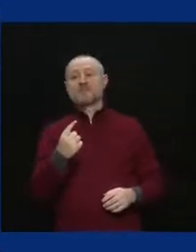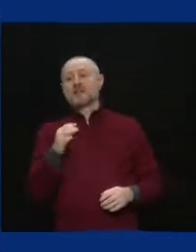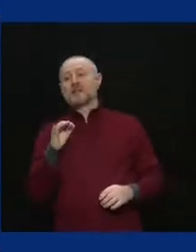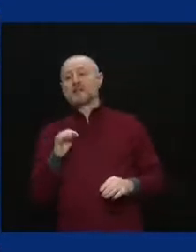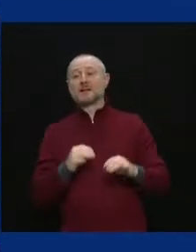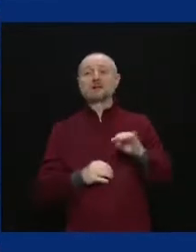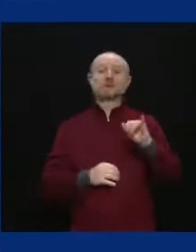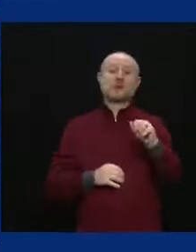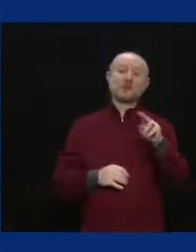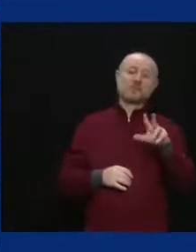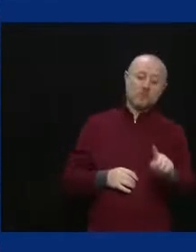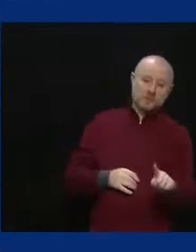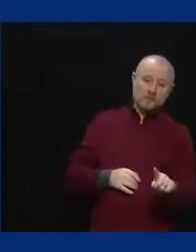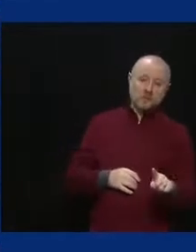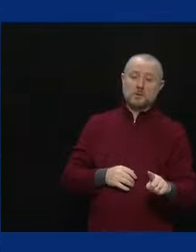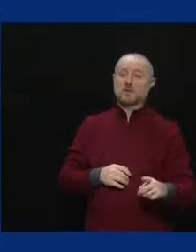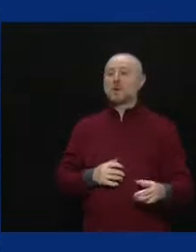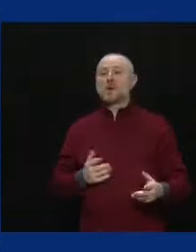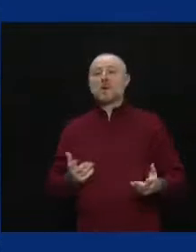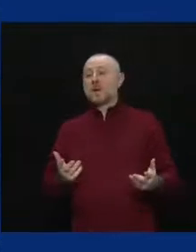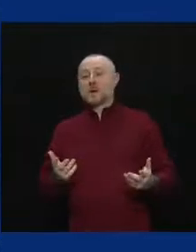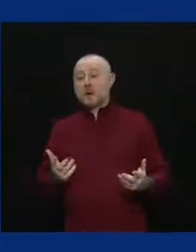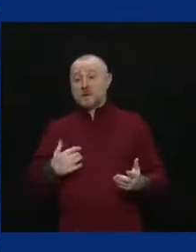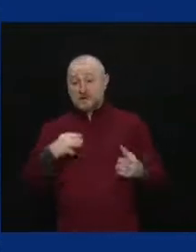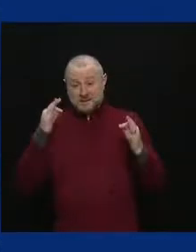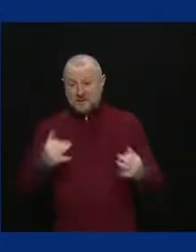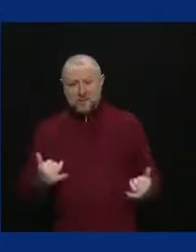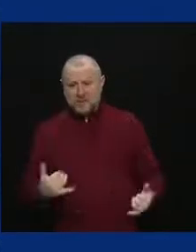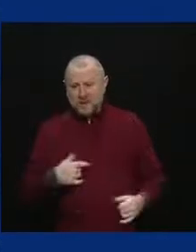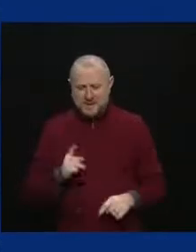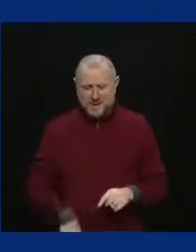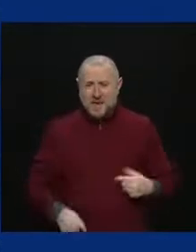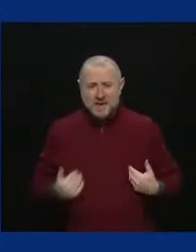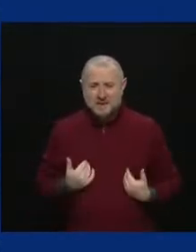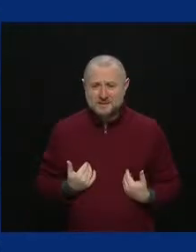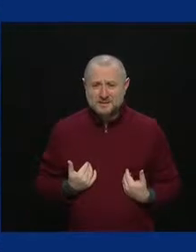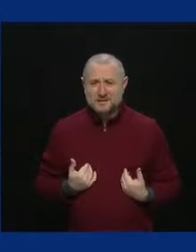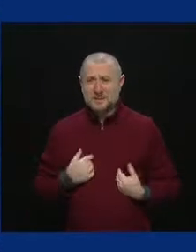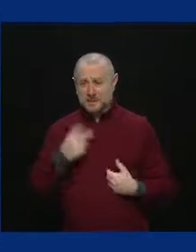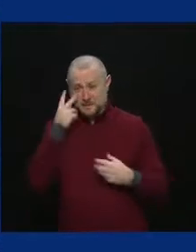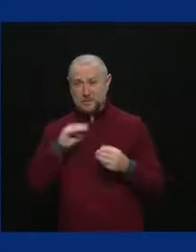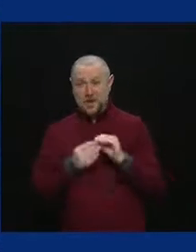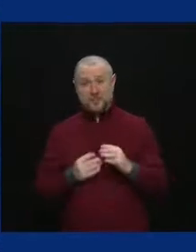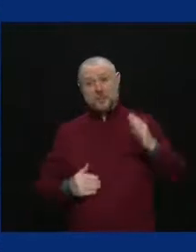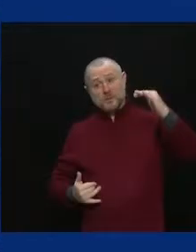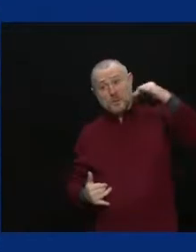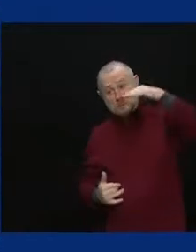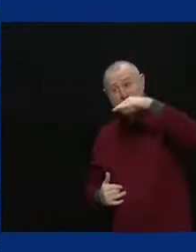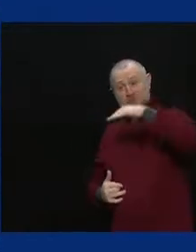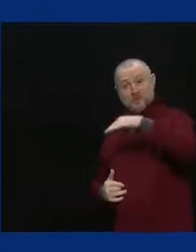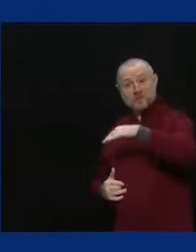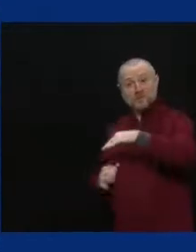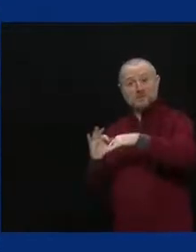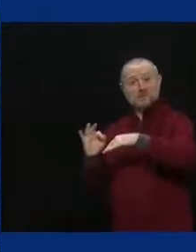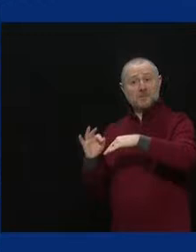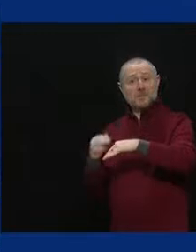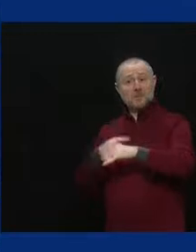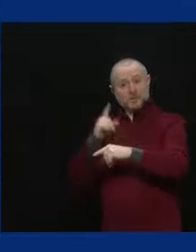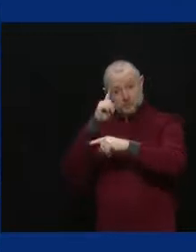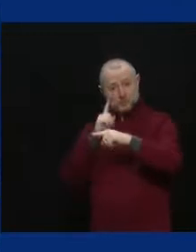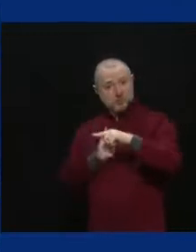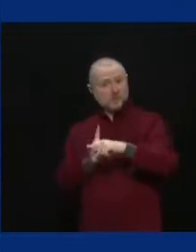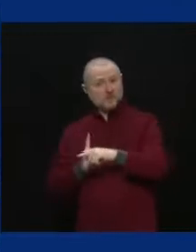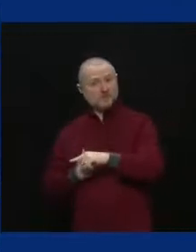31st. I really do need to wait until that time. Trend is looking good, and I'm an optimist, but I saw a very good